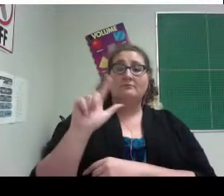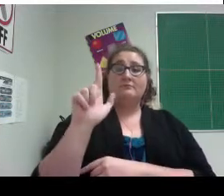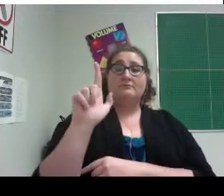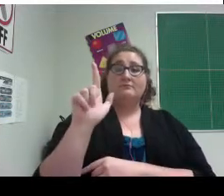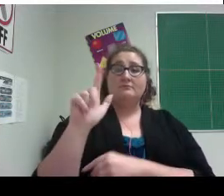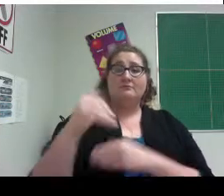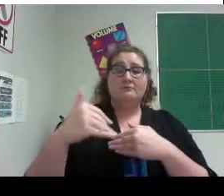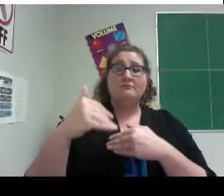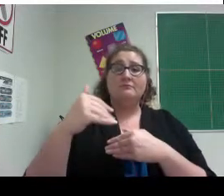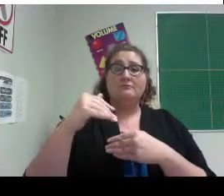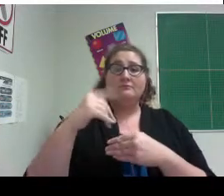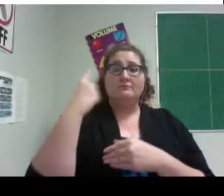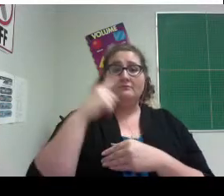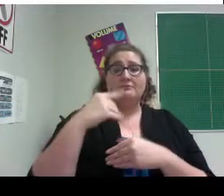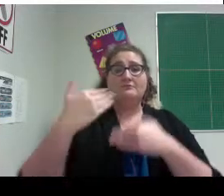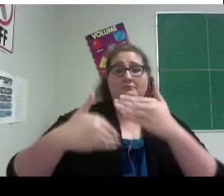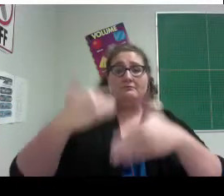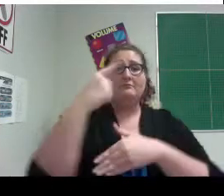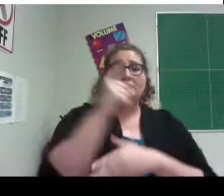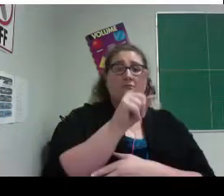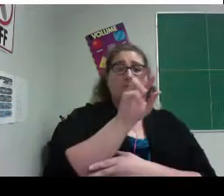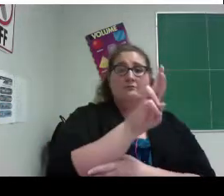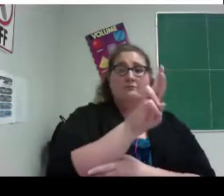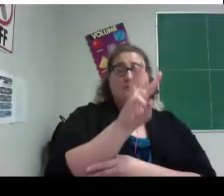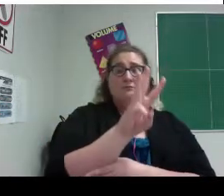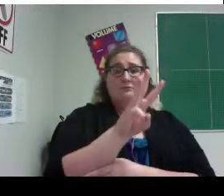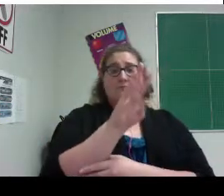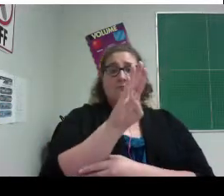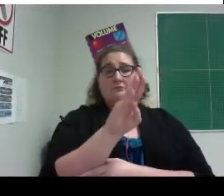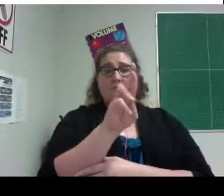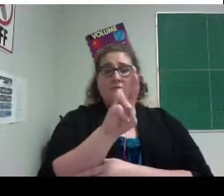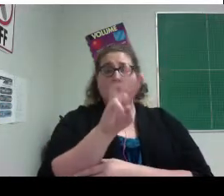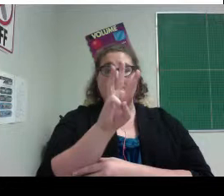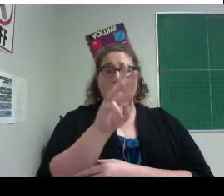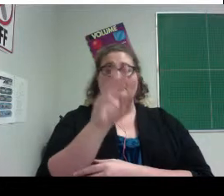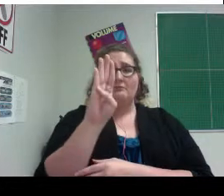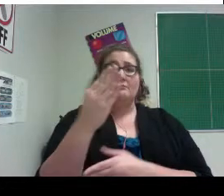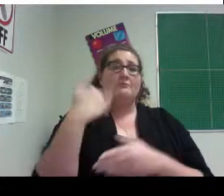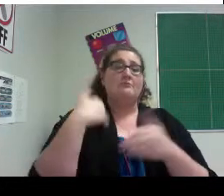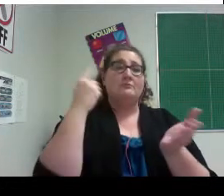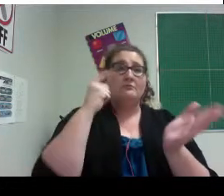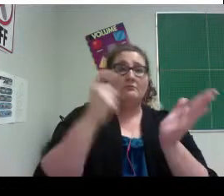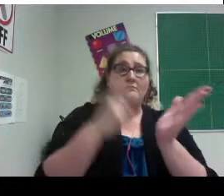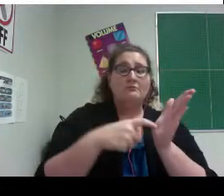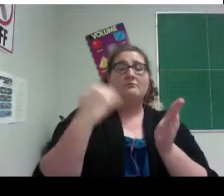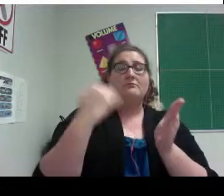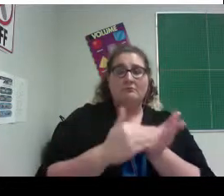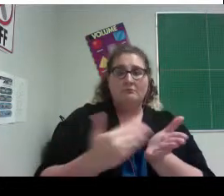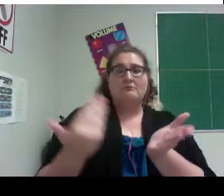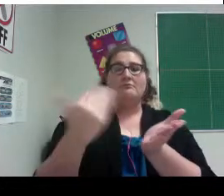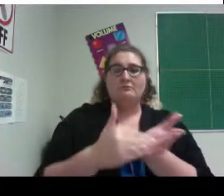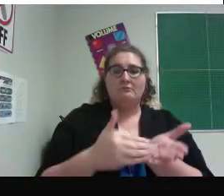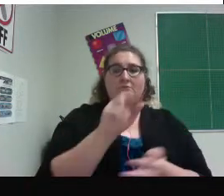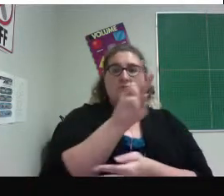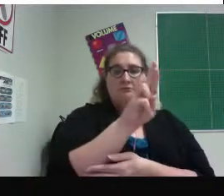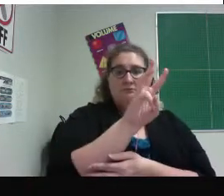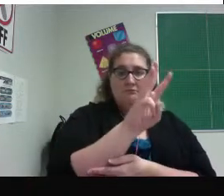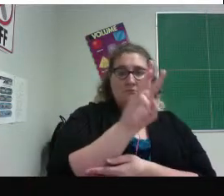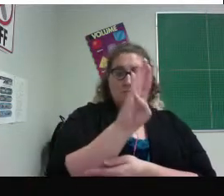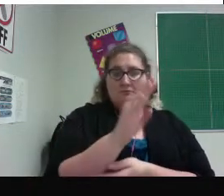21st term in RWB, RWB? Now notice, it's repeating the pattern